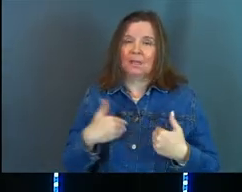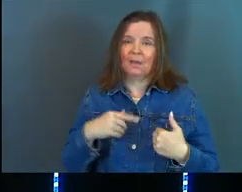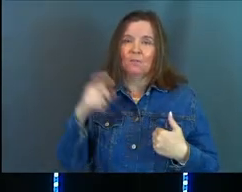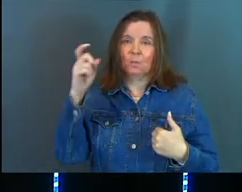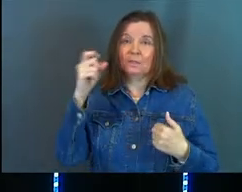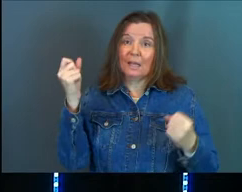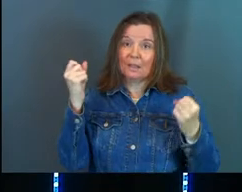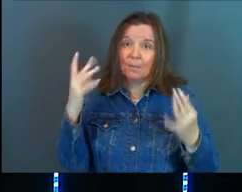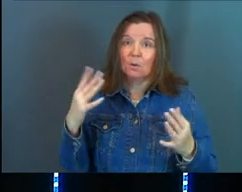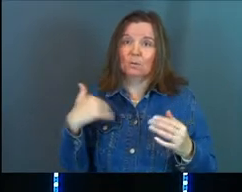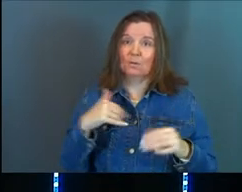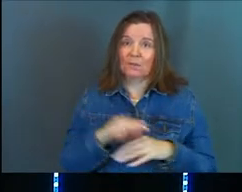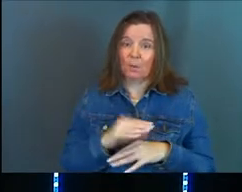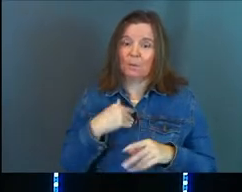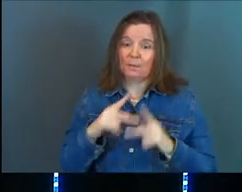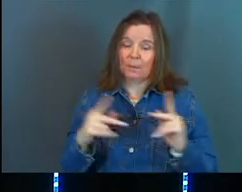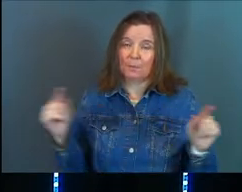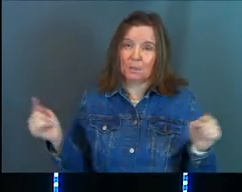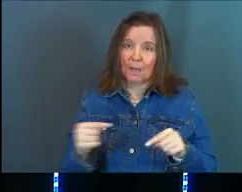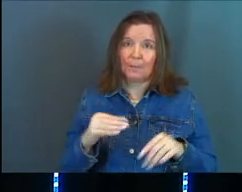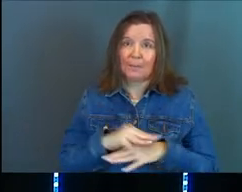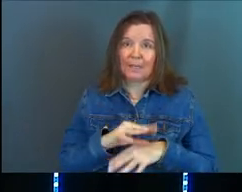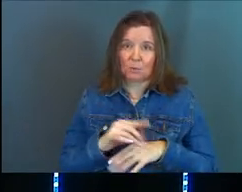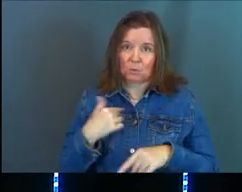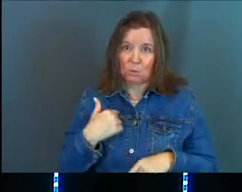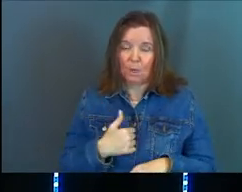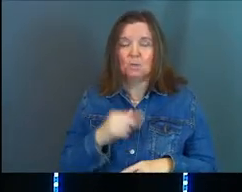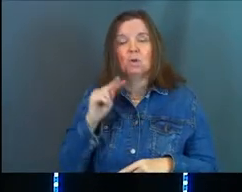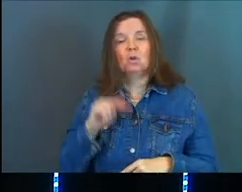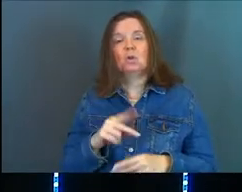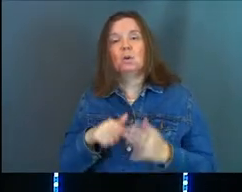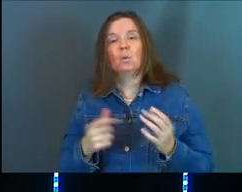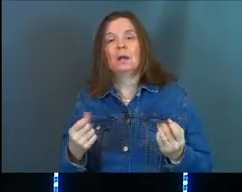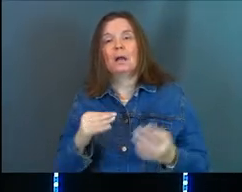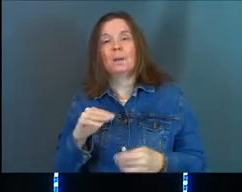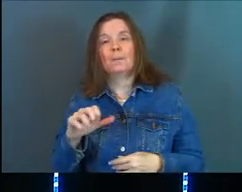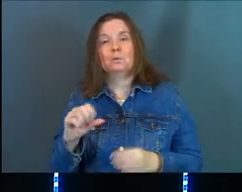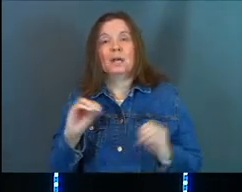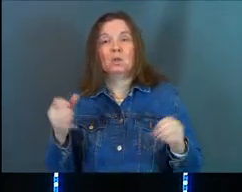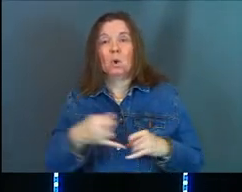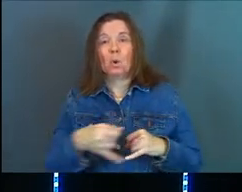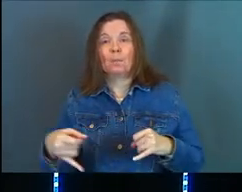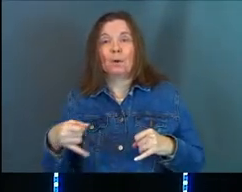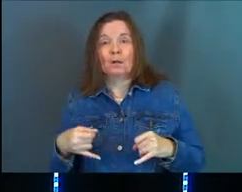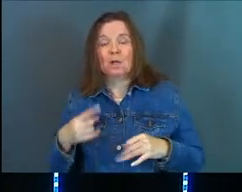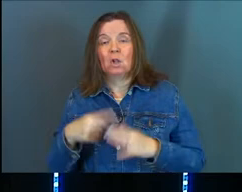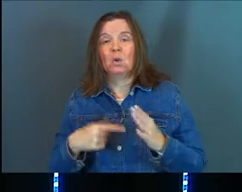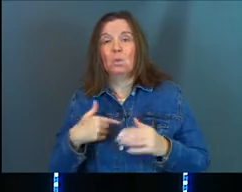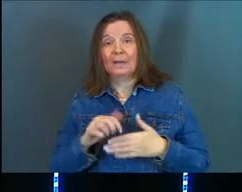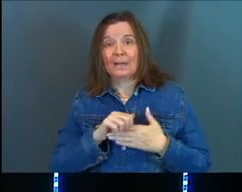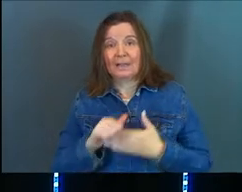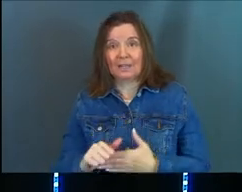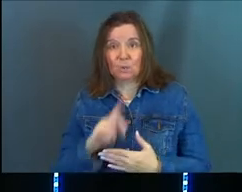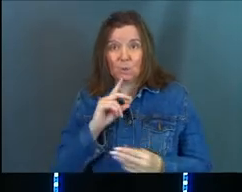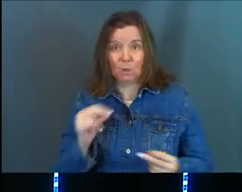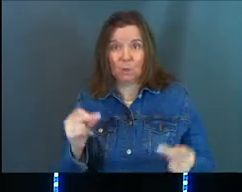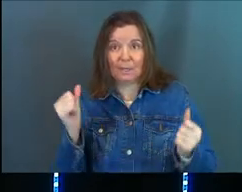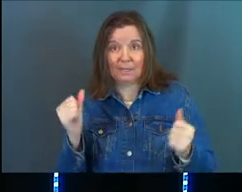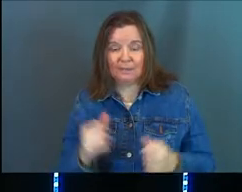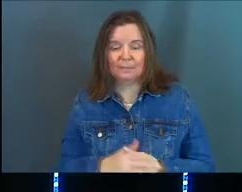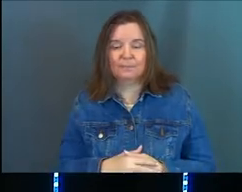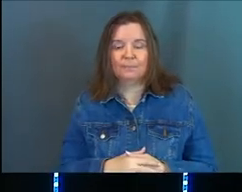the multitude of counsel, we need people to come and be counselors to us. Look at how Moses had no boundaries, and look at what it led to, just real